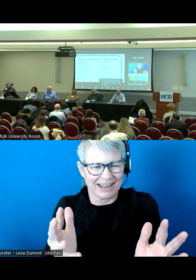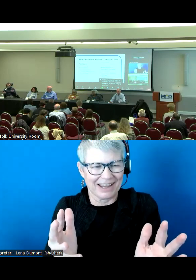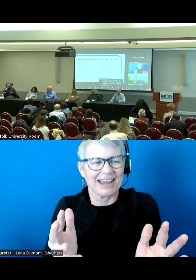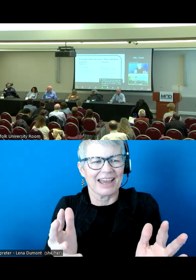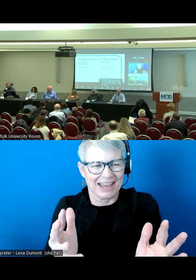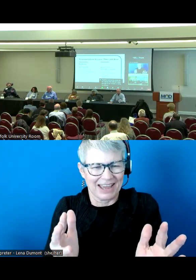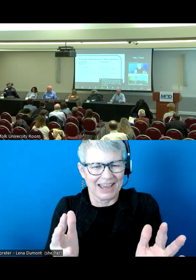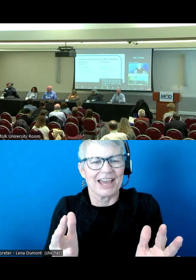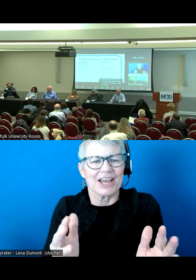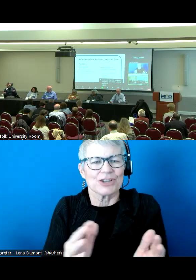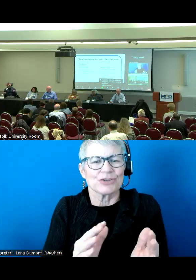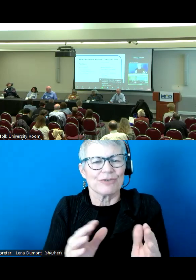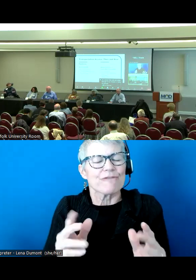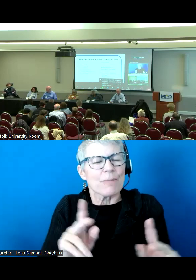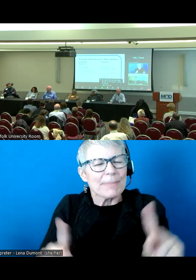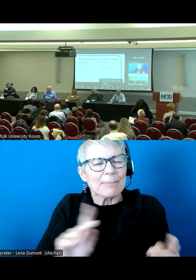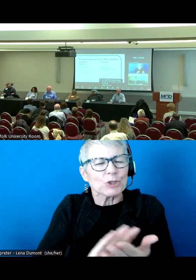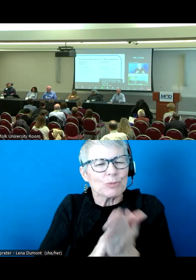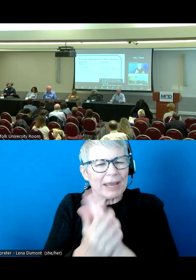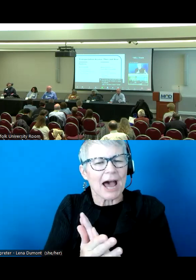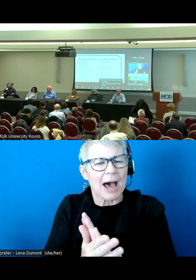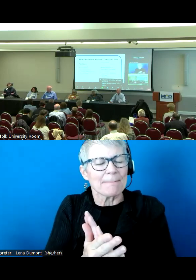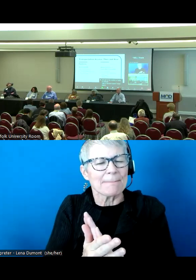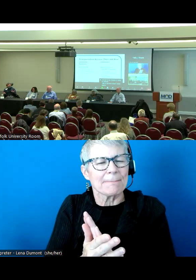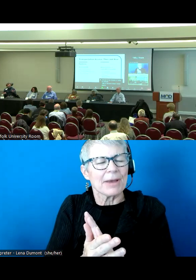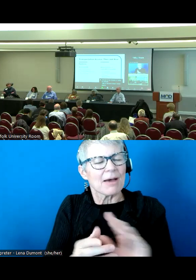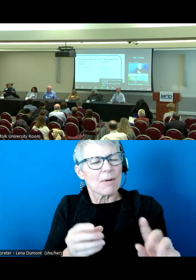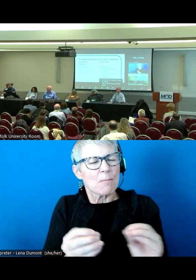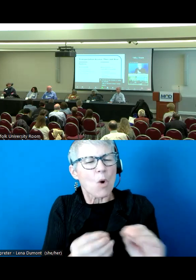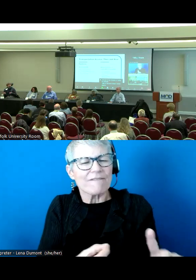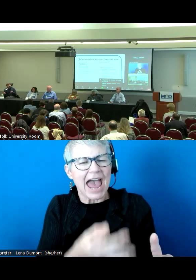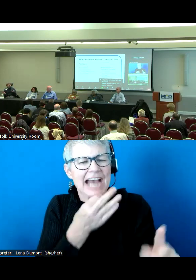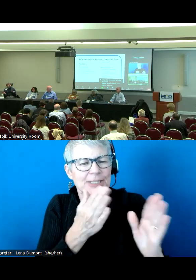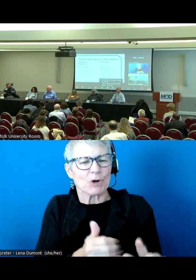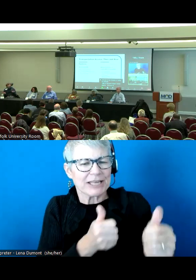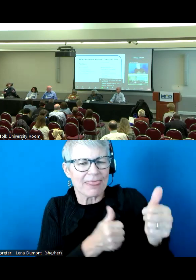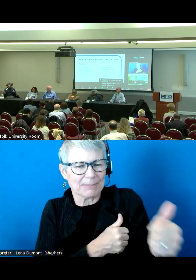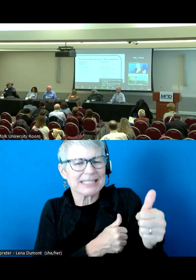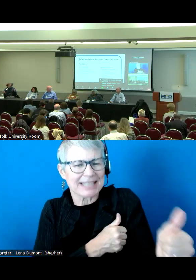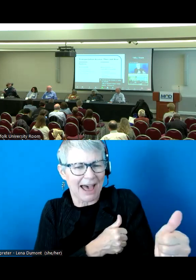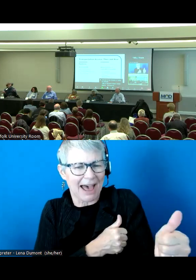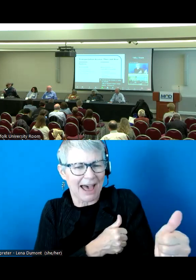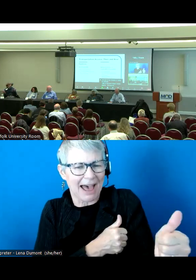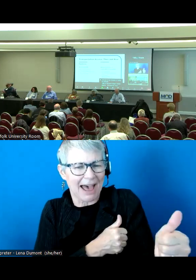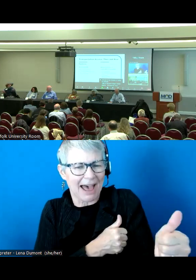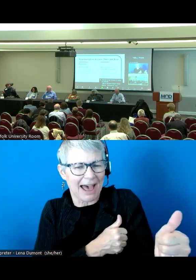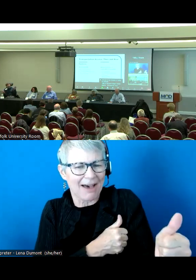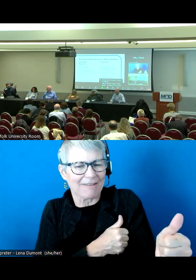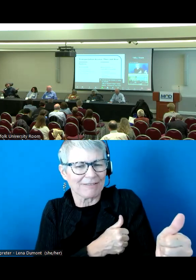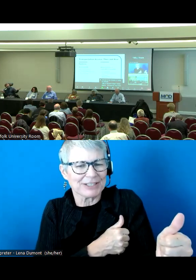subject matter experts. Because as I think about